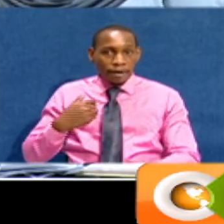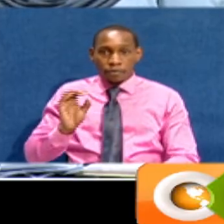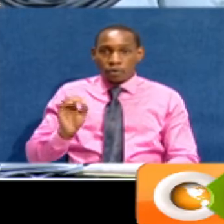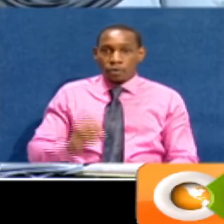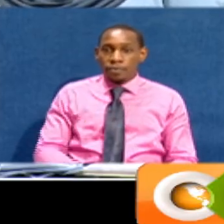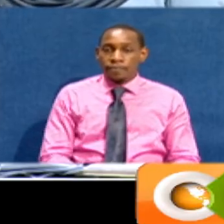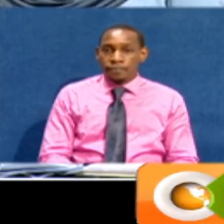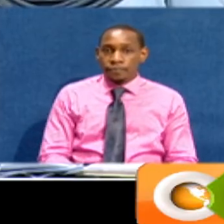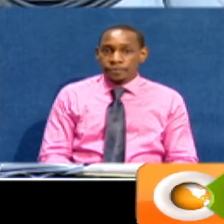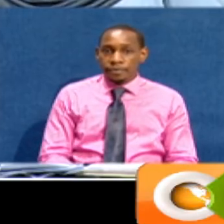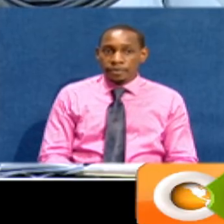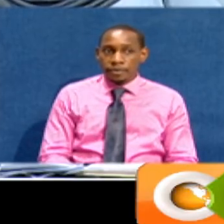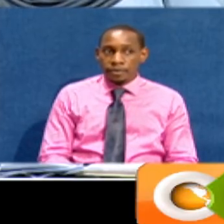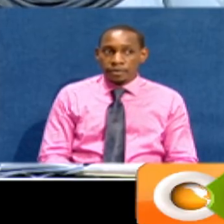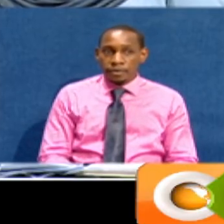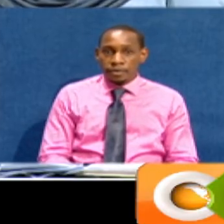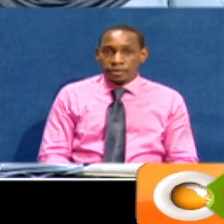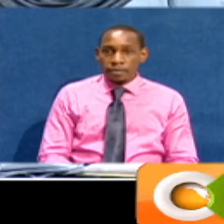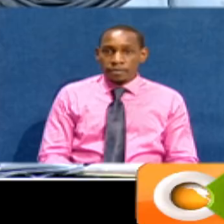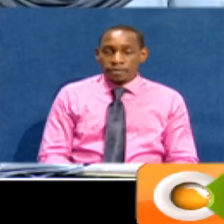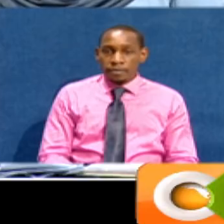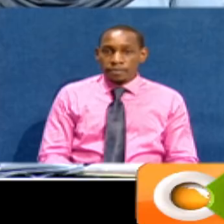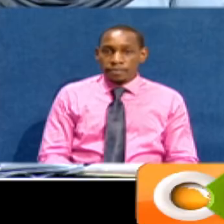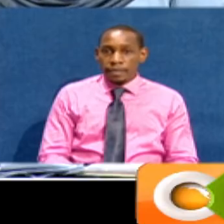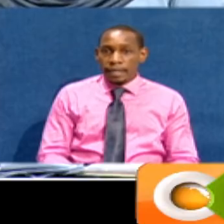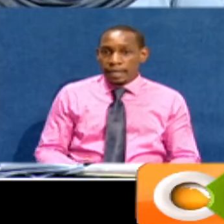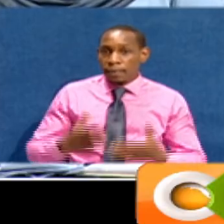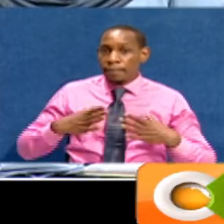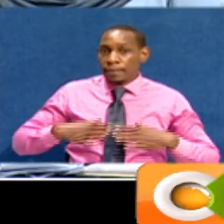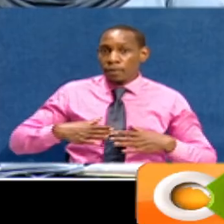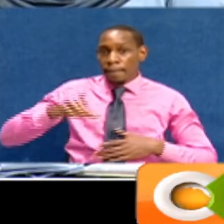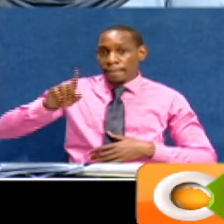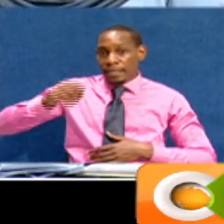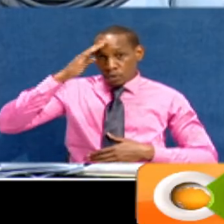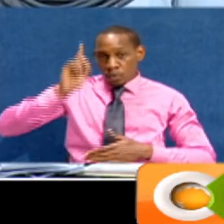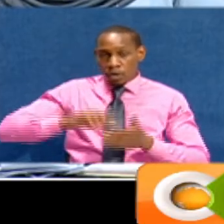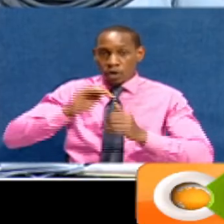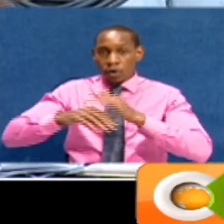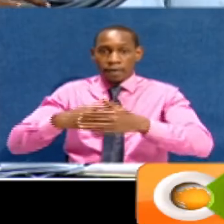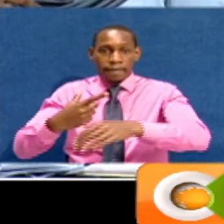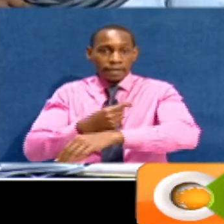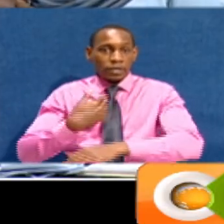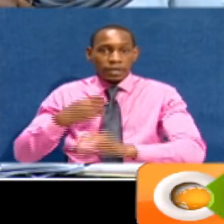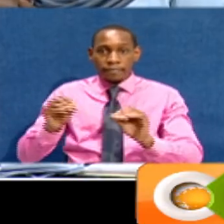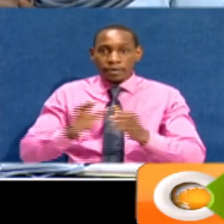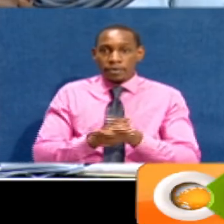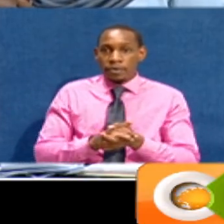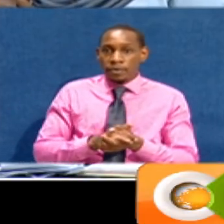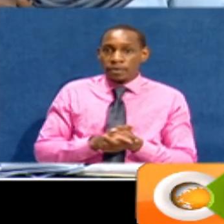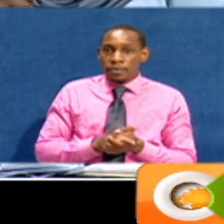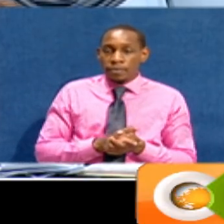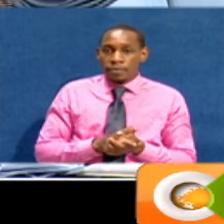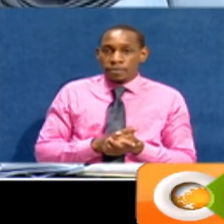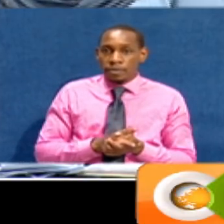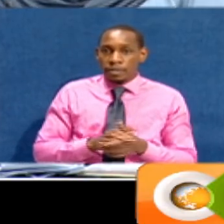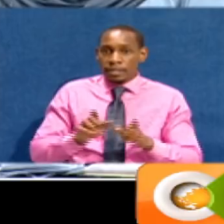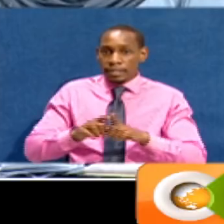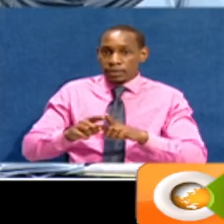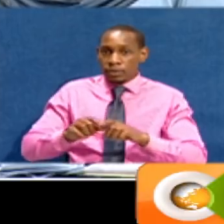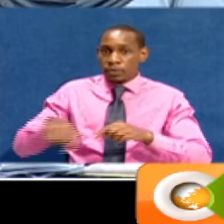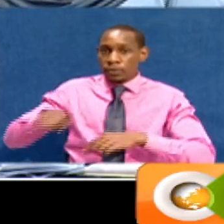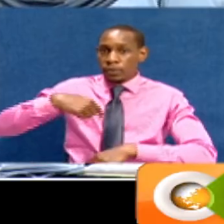And then we talk about vaccine, and you've mentioned that please, people have to know that not everyone is going to get it, because we are depending on vaccine